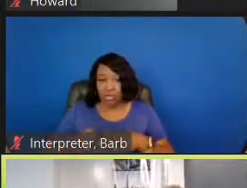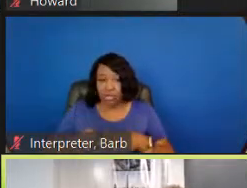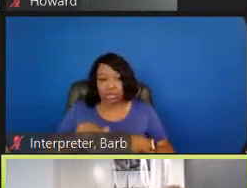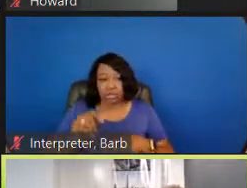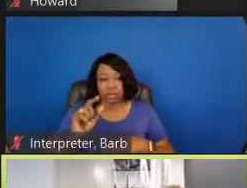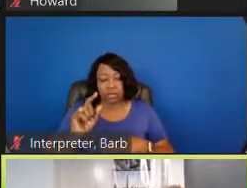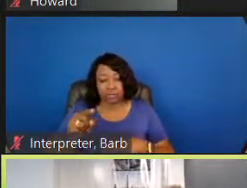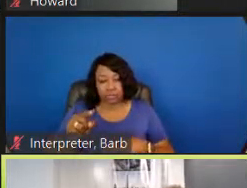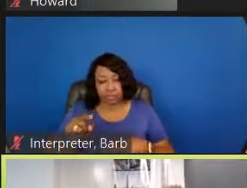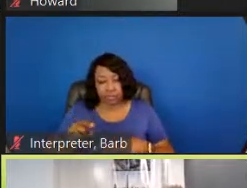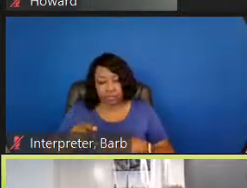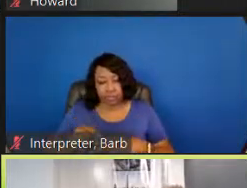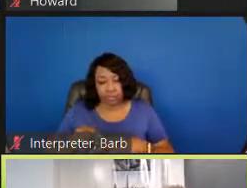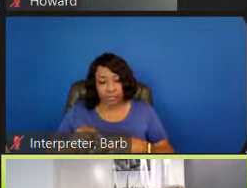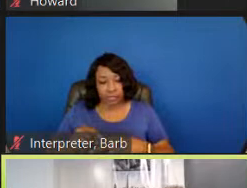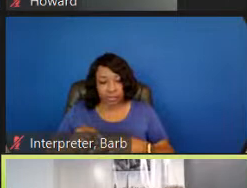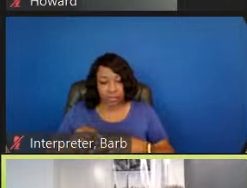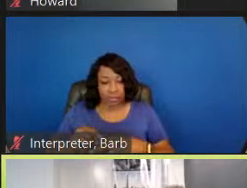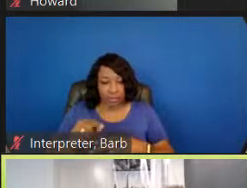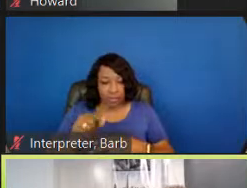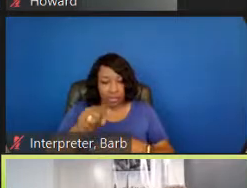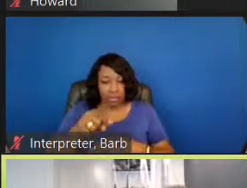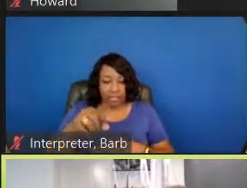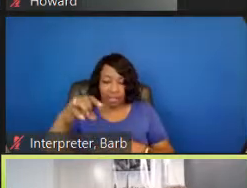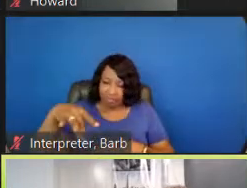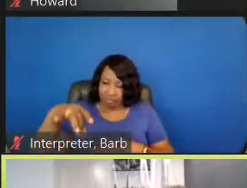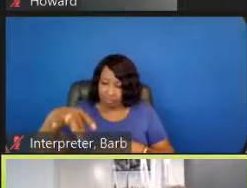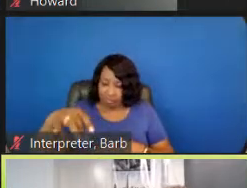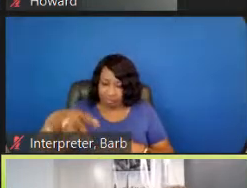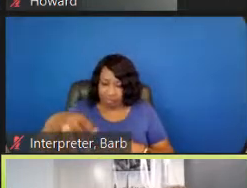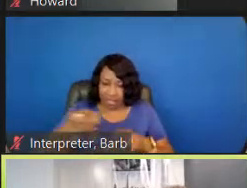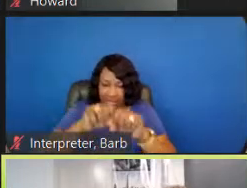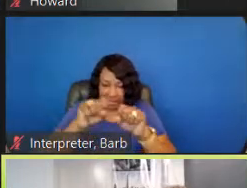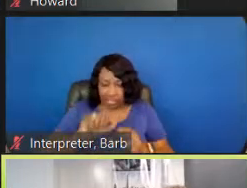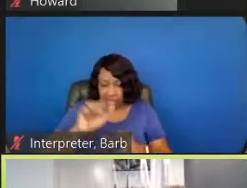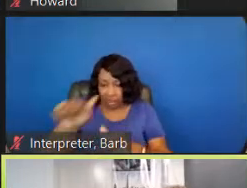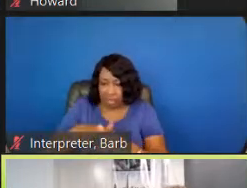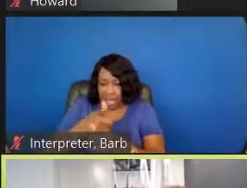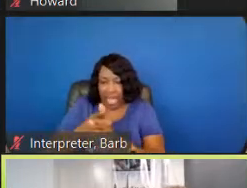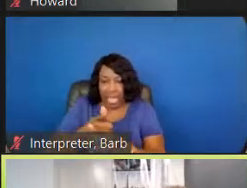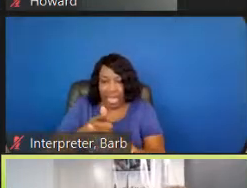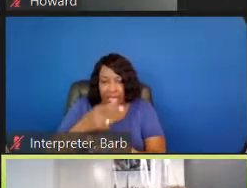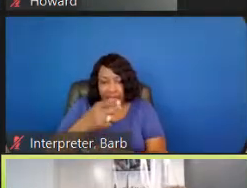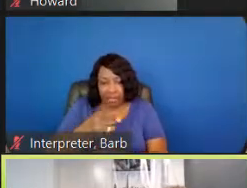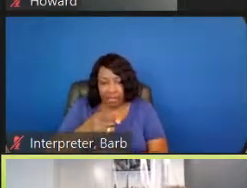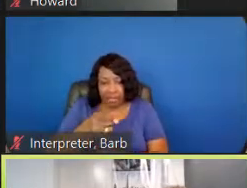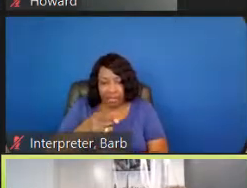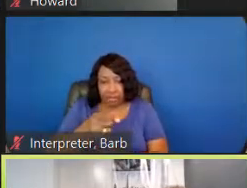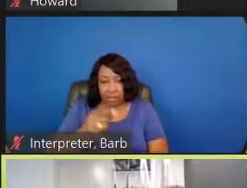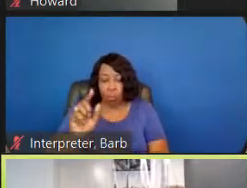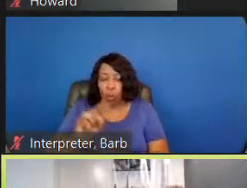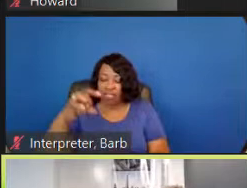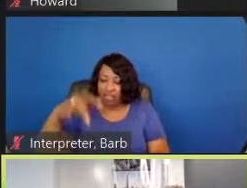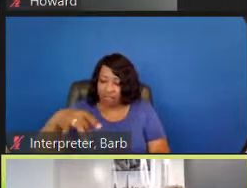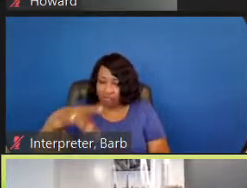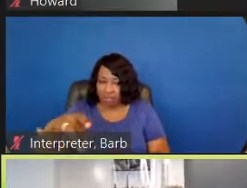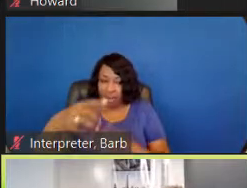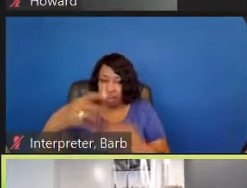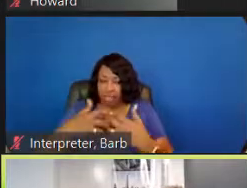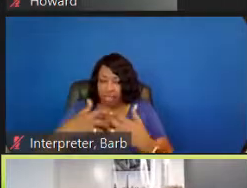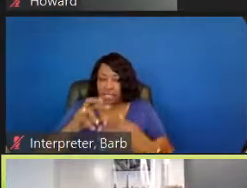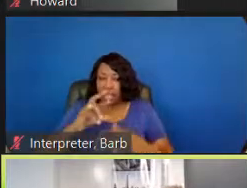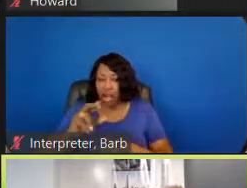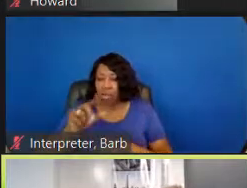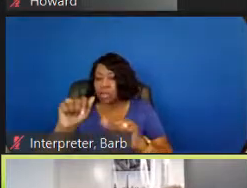Typical fare stations here. Behind this view is where the fare machines are, so you can get your